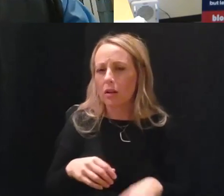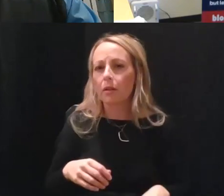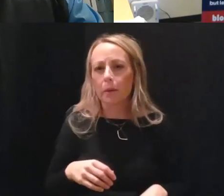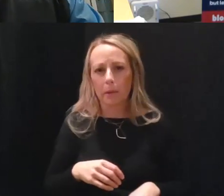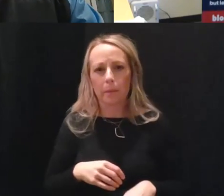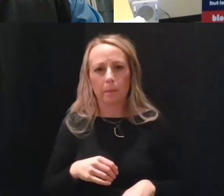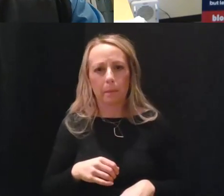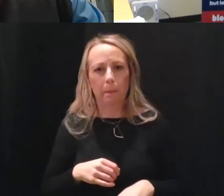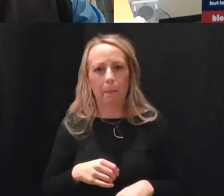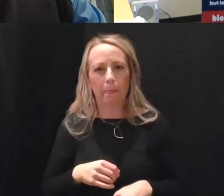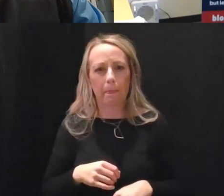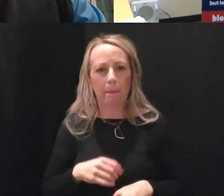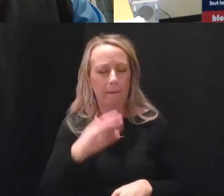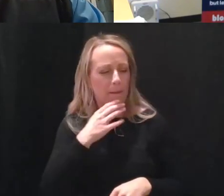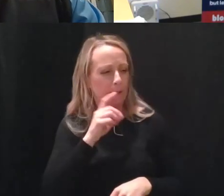me look at my phone.